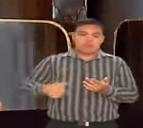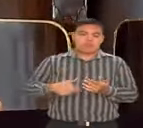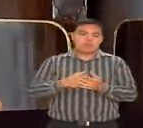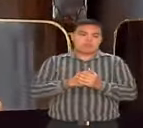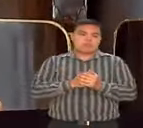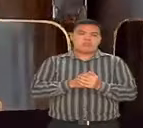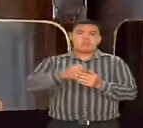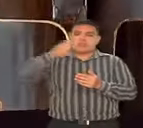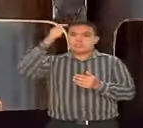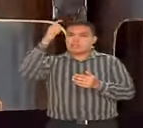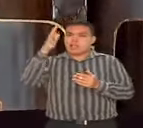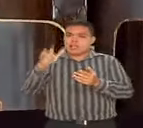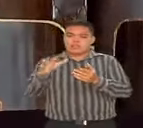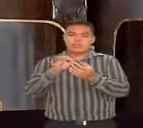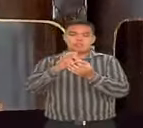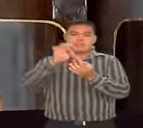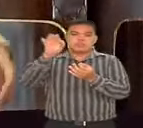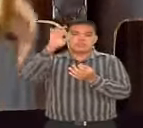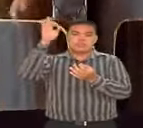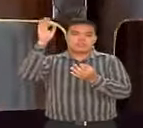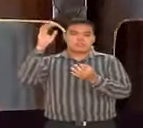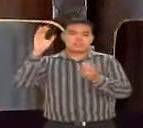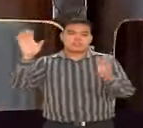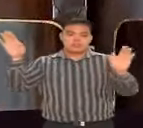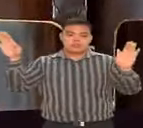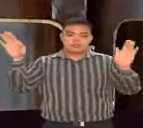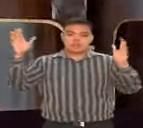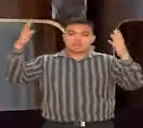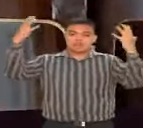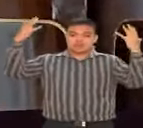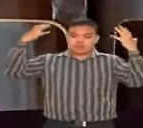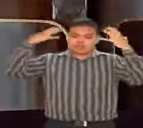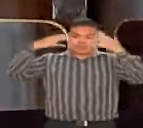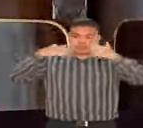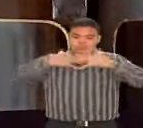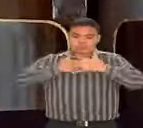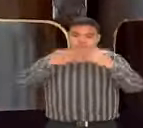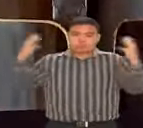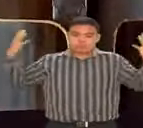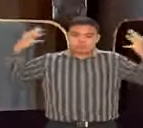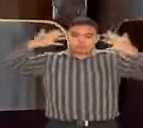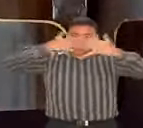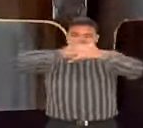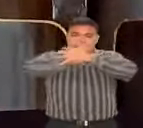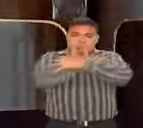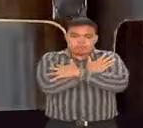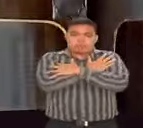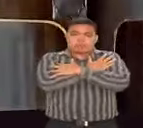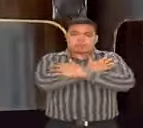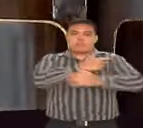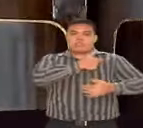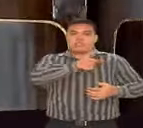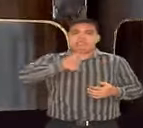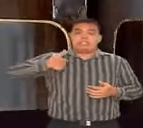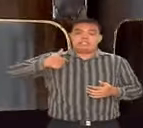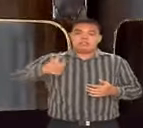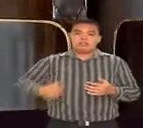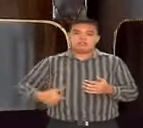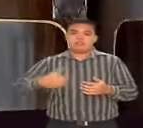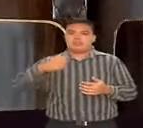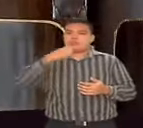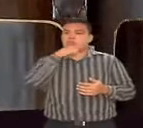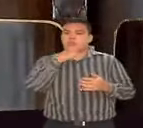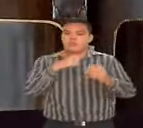him. Meaning God's Spirit literally clothed himself upon Gideon. Now remember, this is the Old